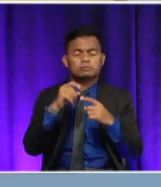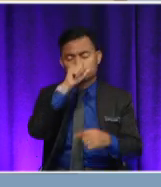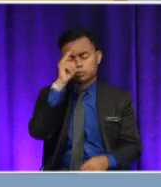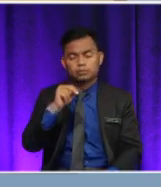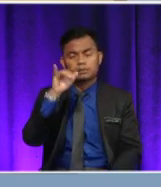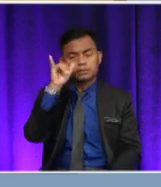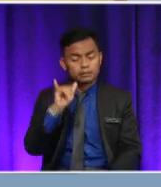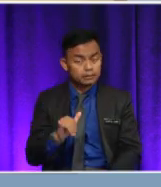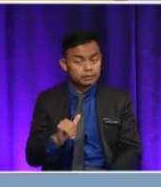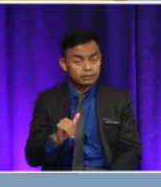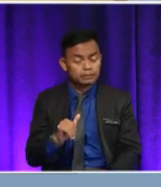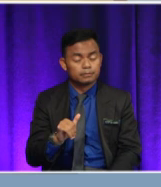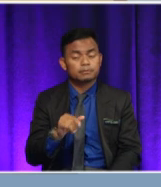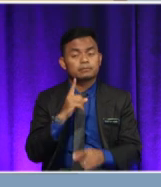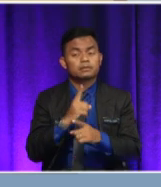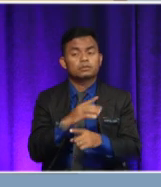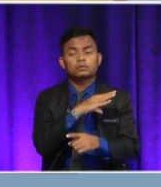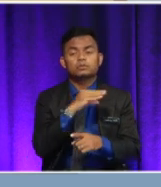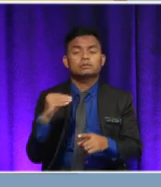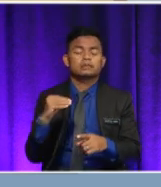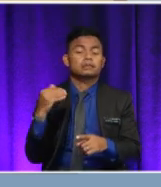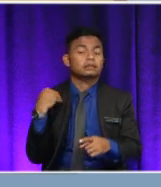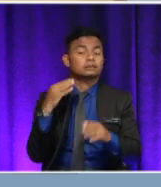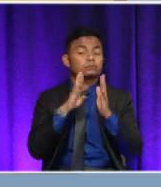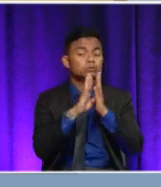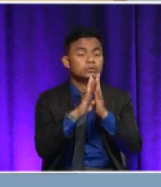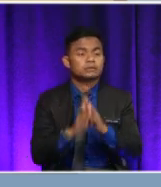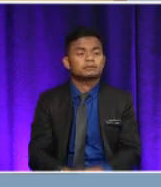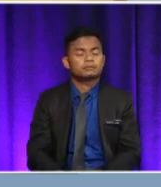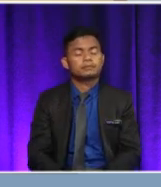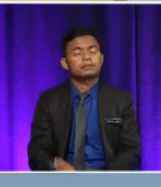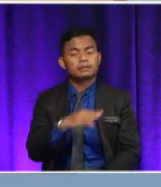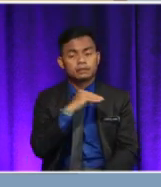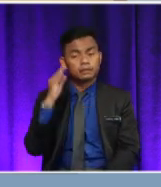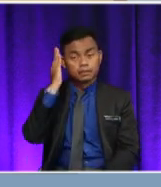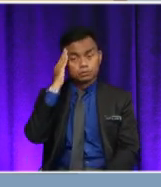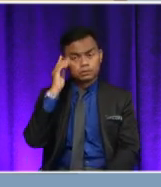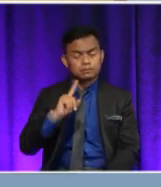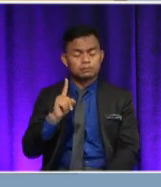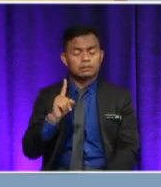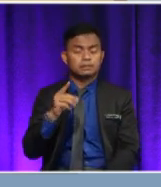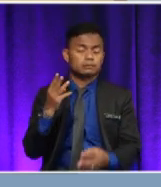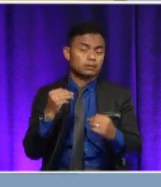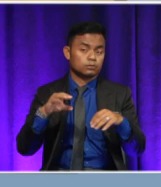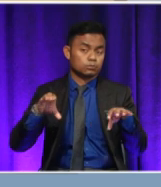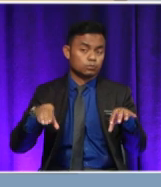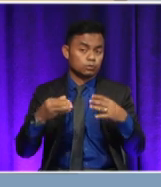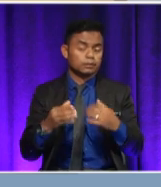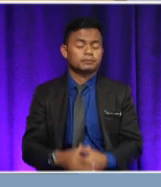up by evidence. And yes, they know exactly which ones the suitable evidence and points to back up their